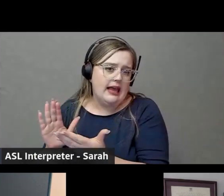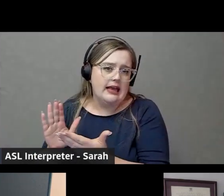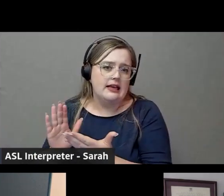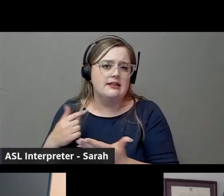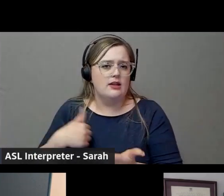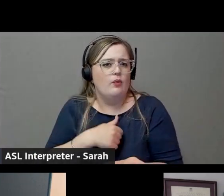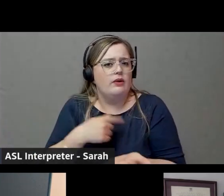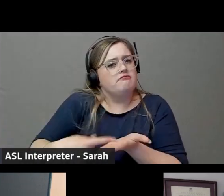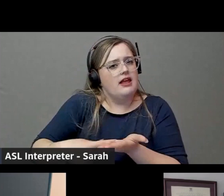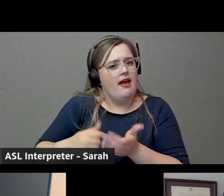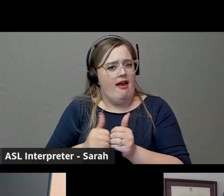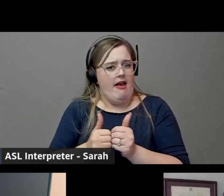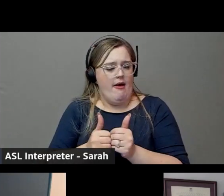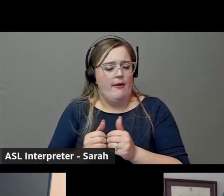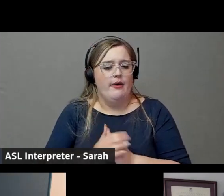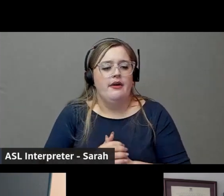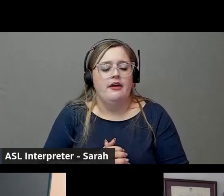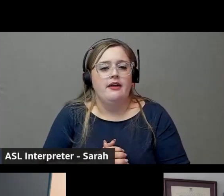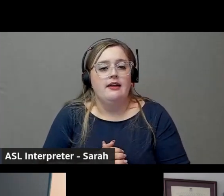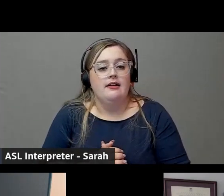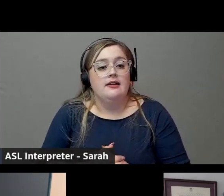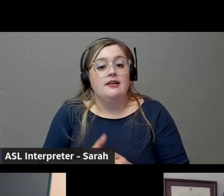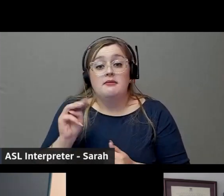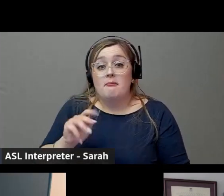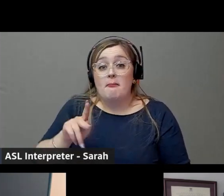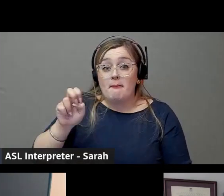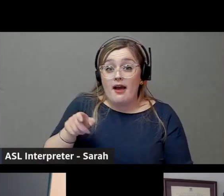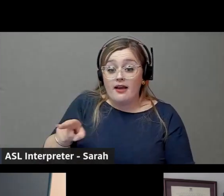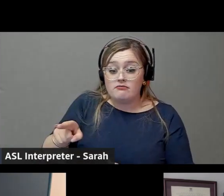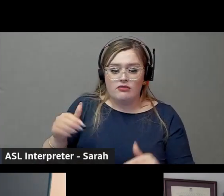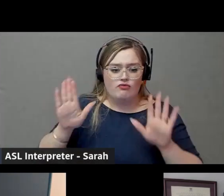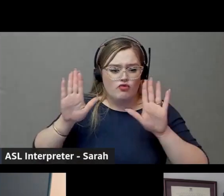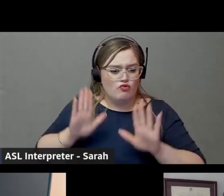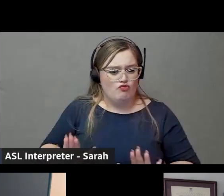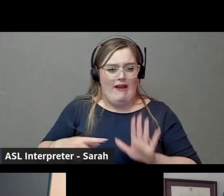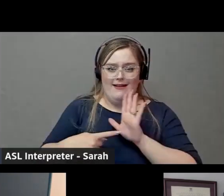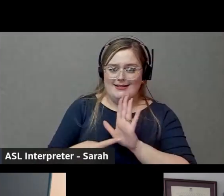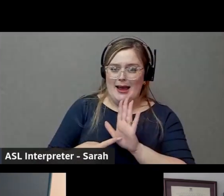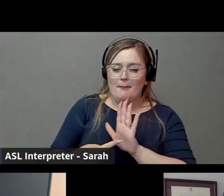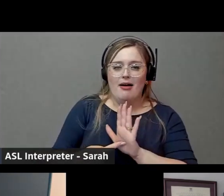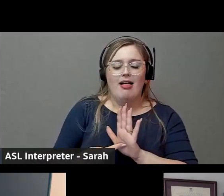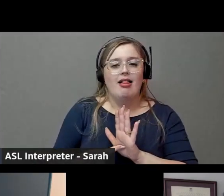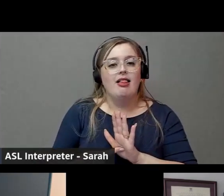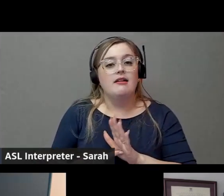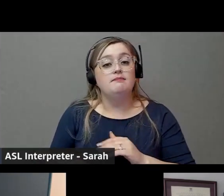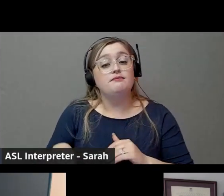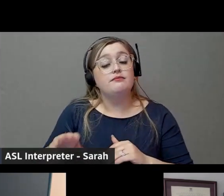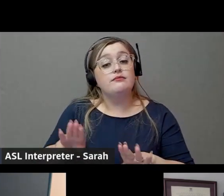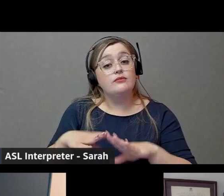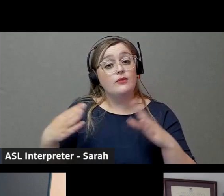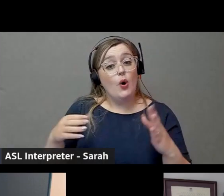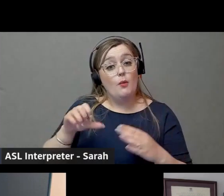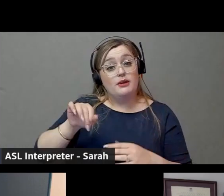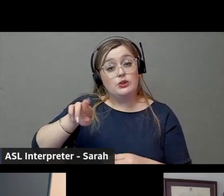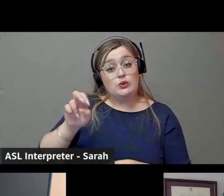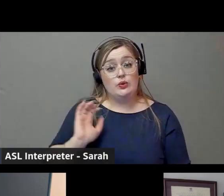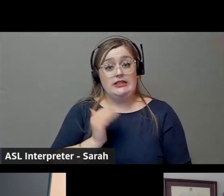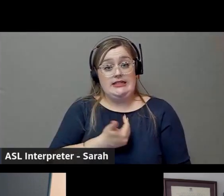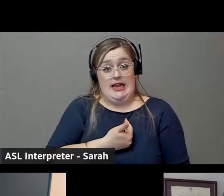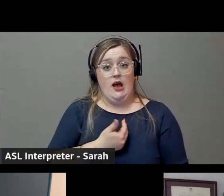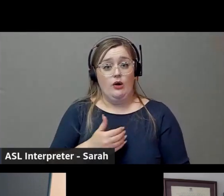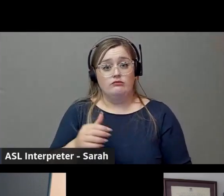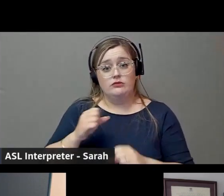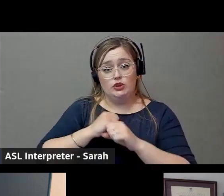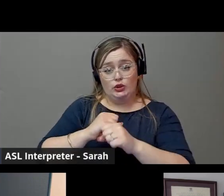that. Mike's a great example of one of those ways, which is open sourcing our own security tooling.